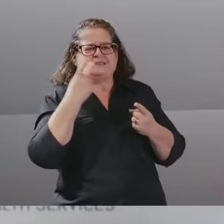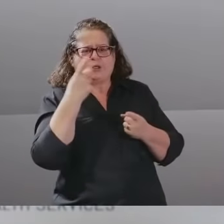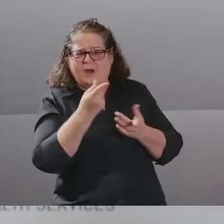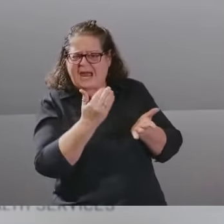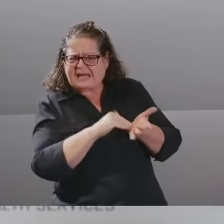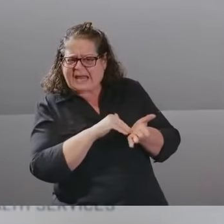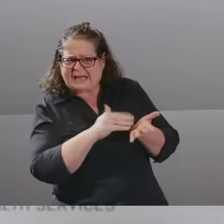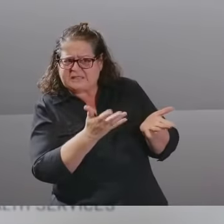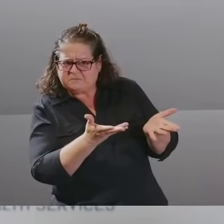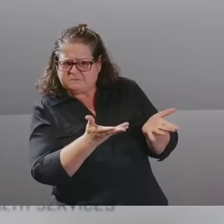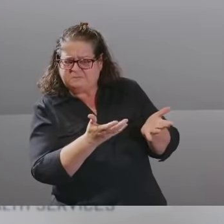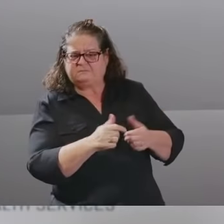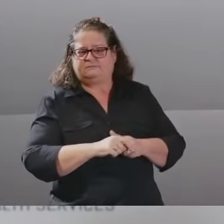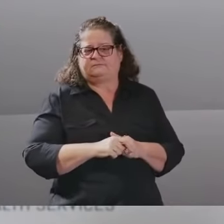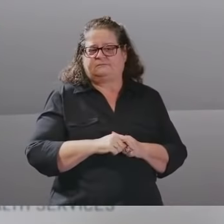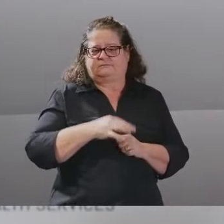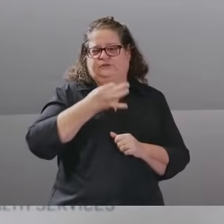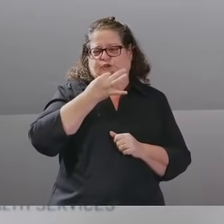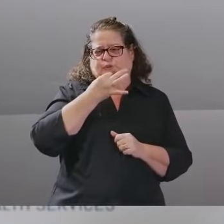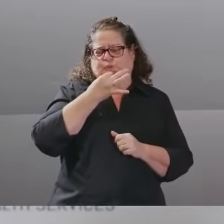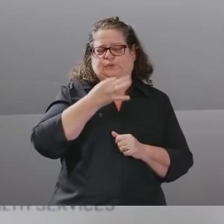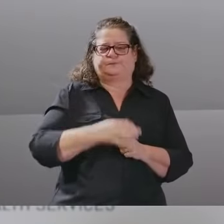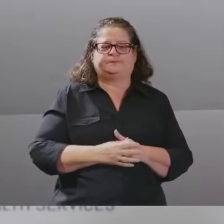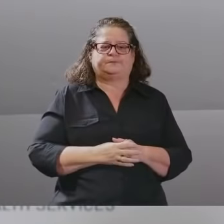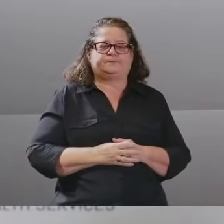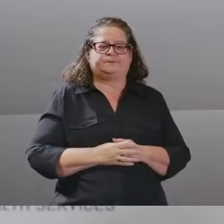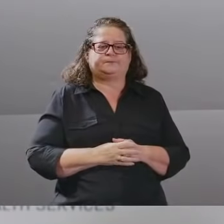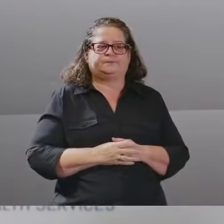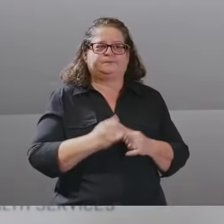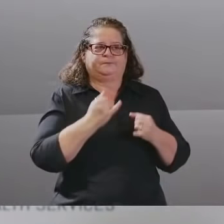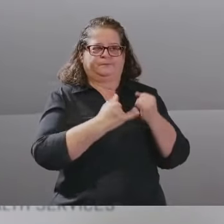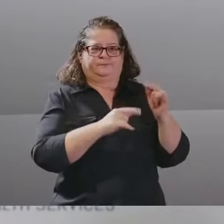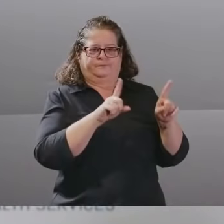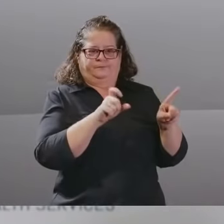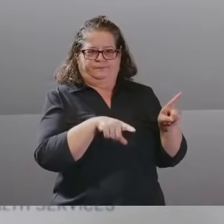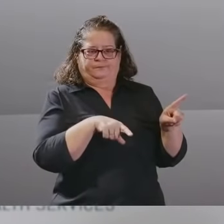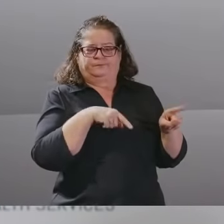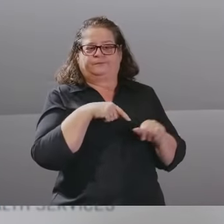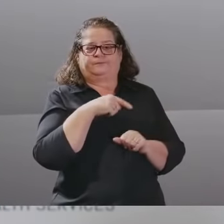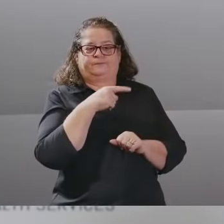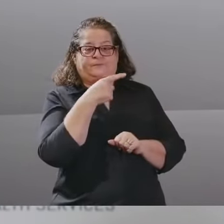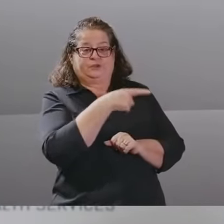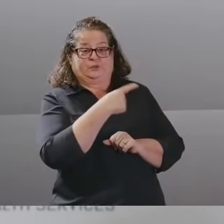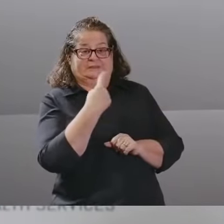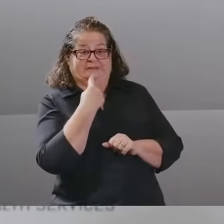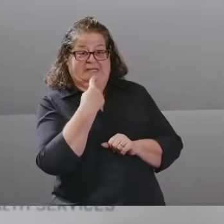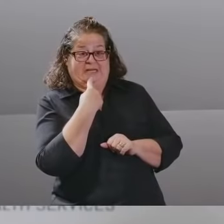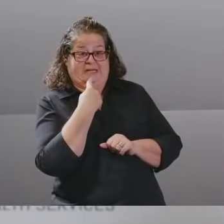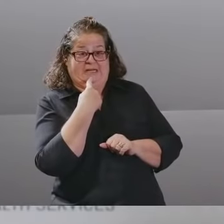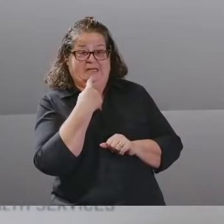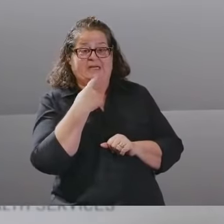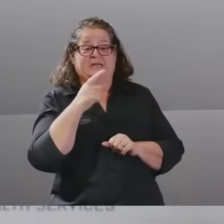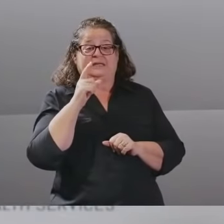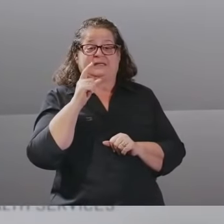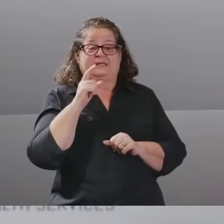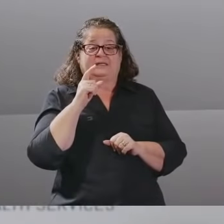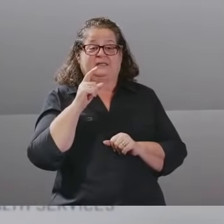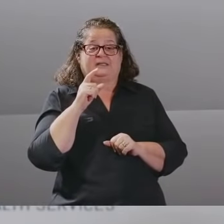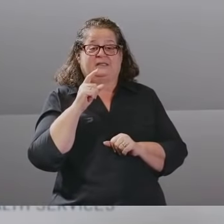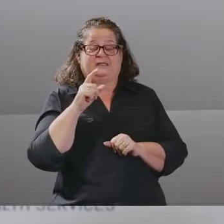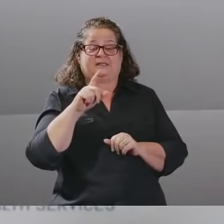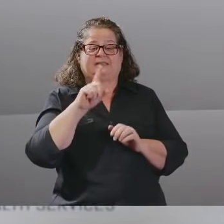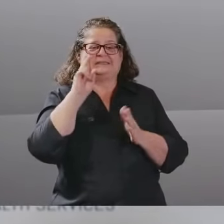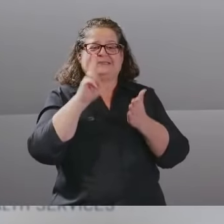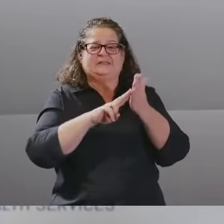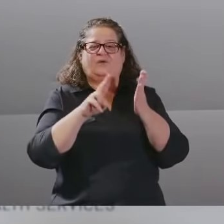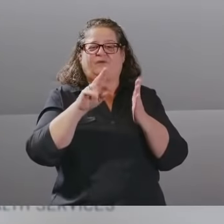the death threats made against her in very clear terms. Are you prepared to take any more steps to protect her and her family? Absolutely. We will do whatever